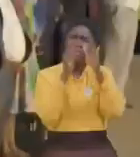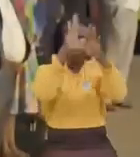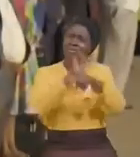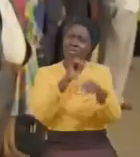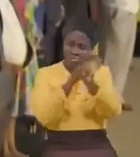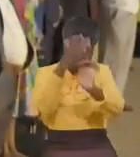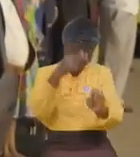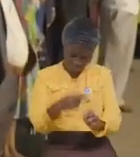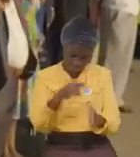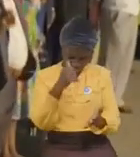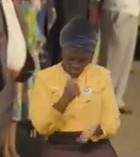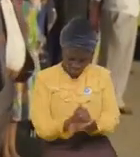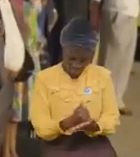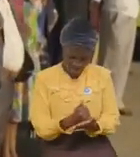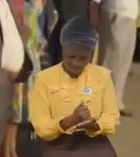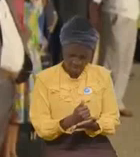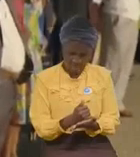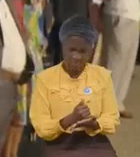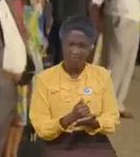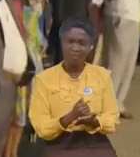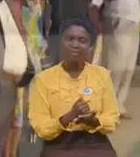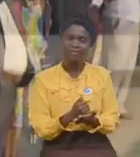Jesus' name.